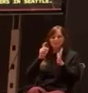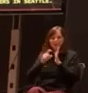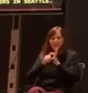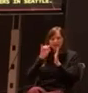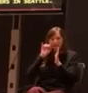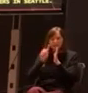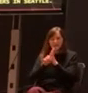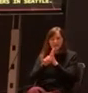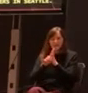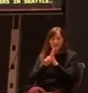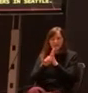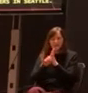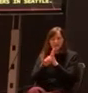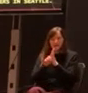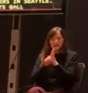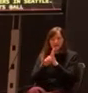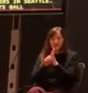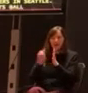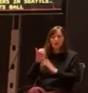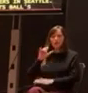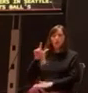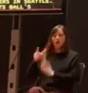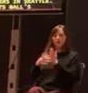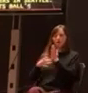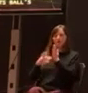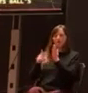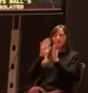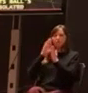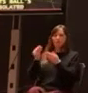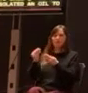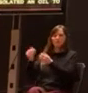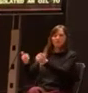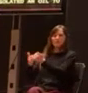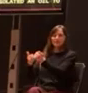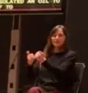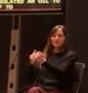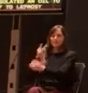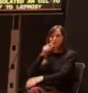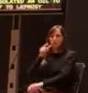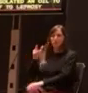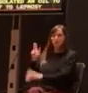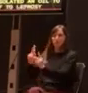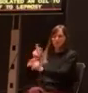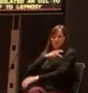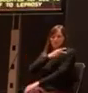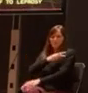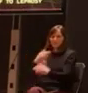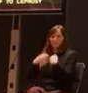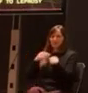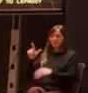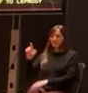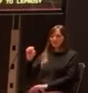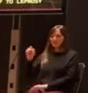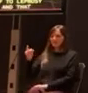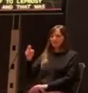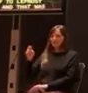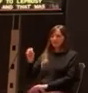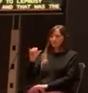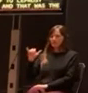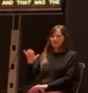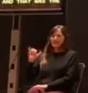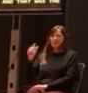oil to give relief to leprosy patients. And it was the only help for